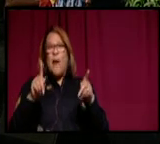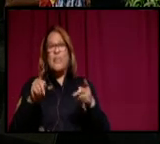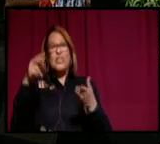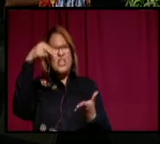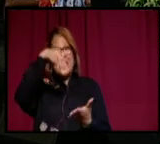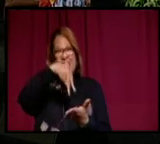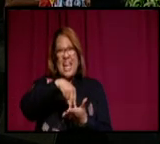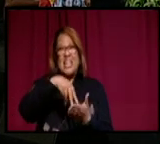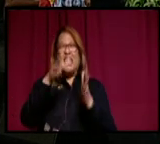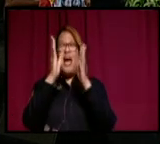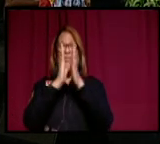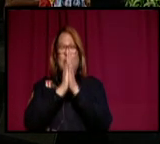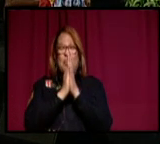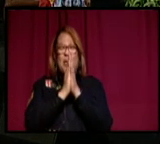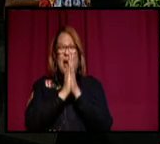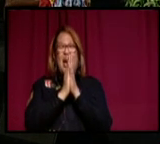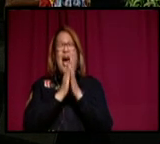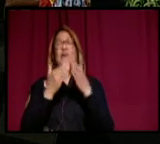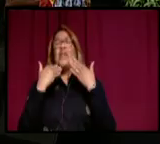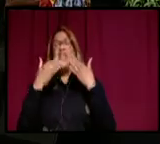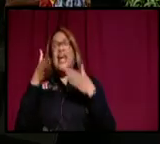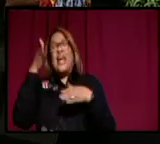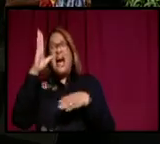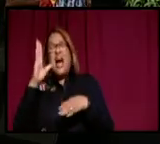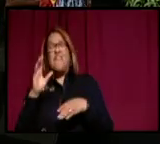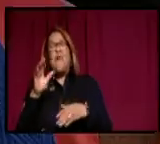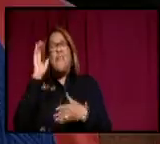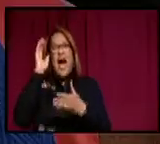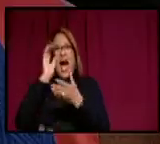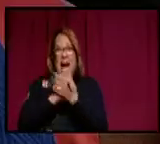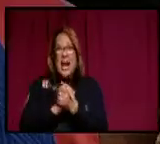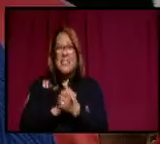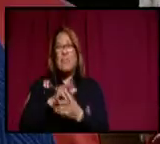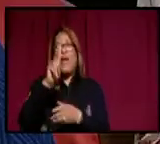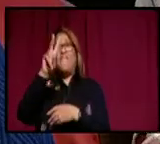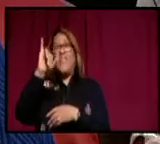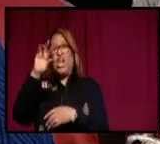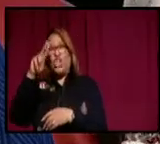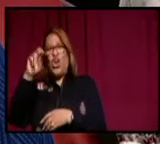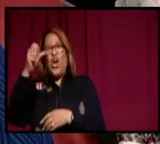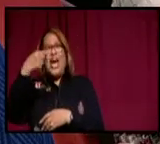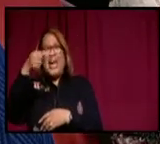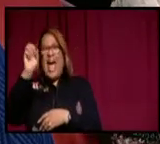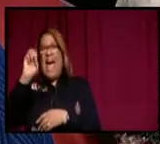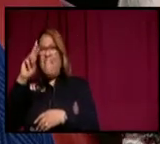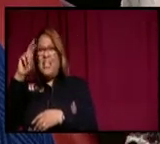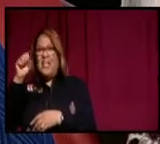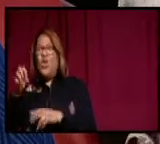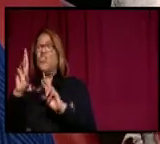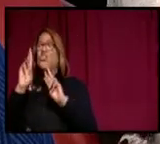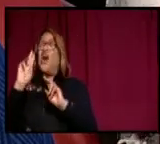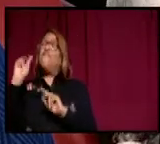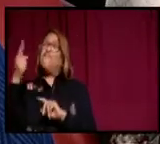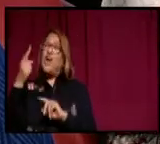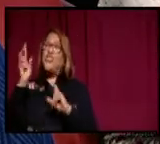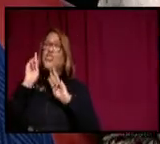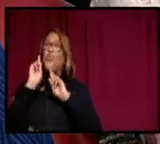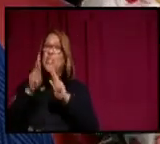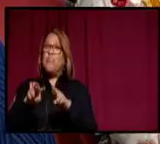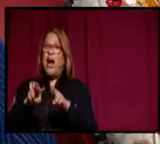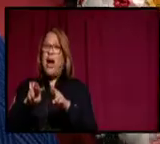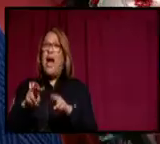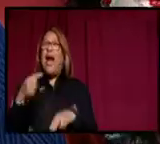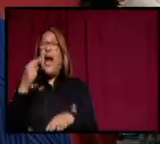pray. And I want to thank God for my husband, Elder Victor Gavin, amen, who is a first responder. I call him a